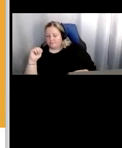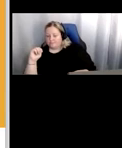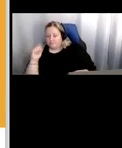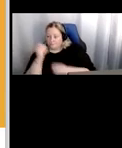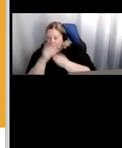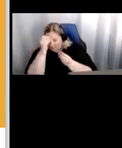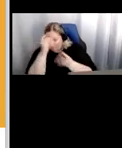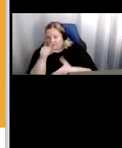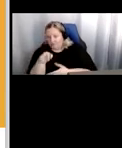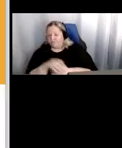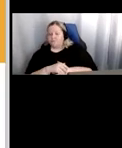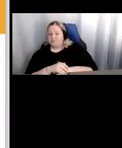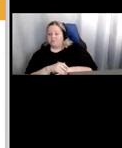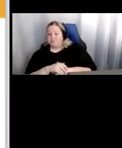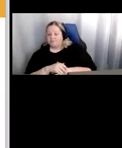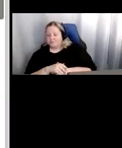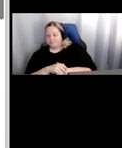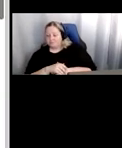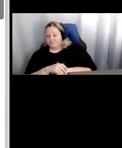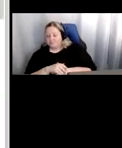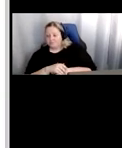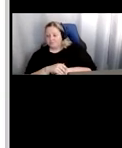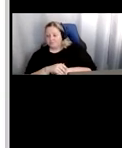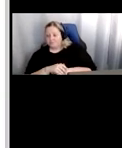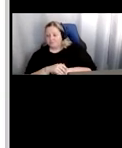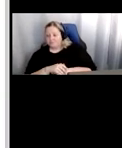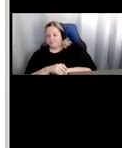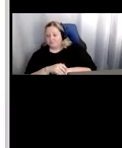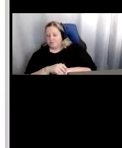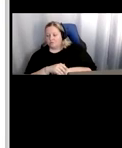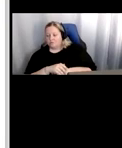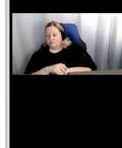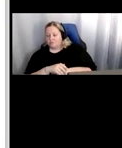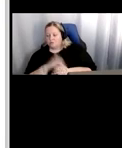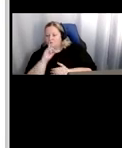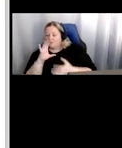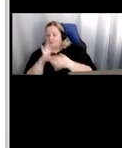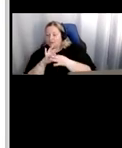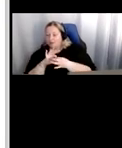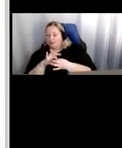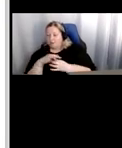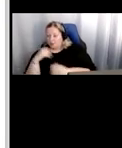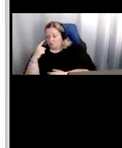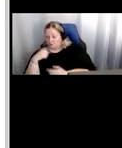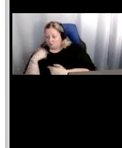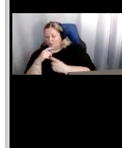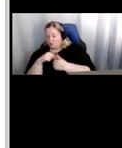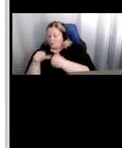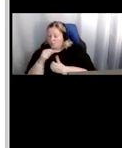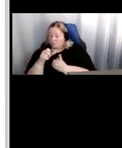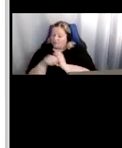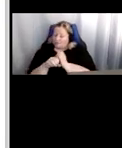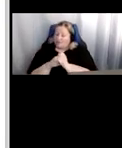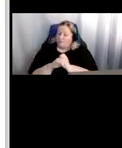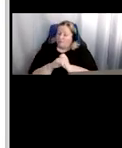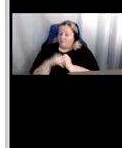here. Actually, before I leave this page, I would love for you to connect with us on social media. We have Facebook, Instagram, Twitter,